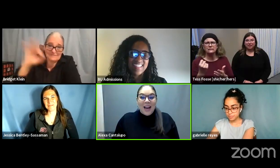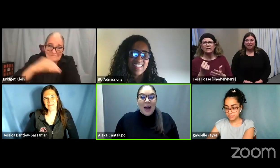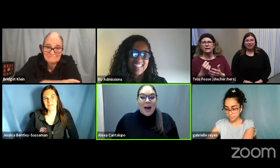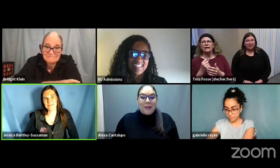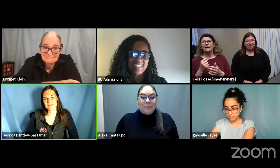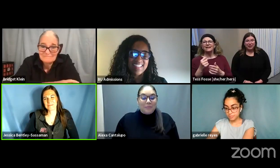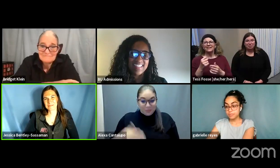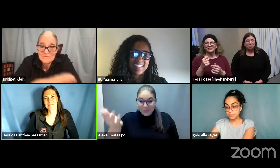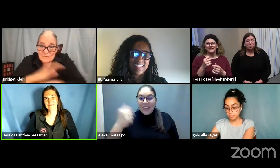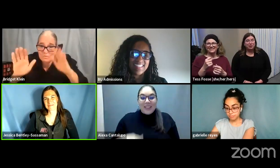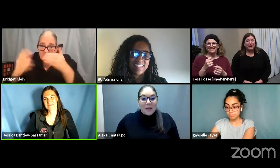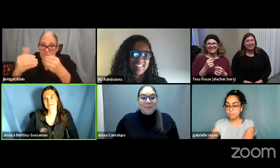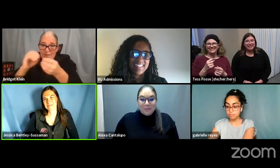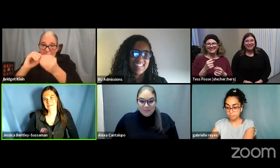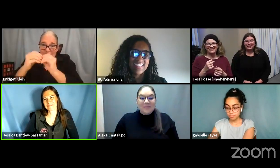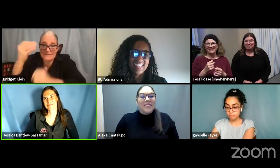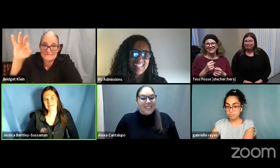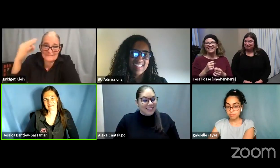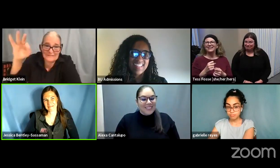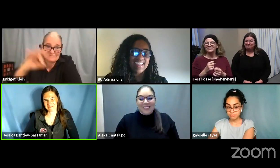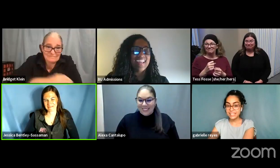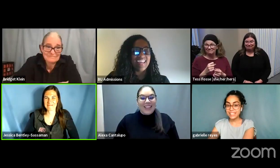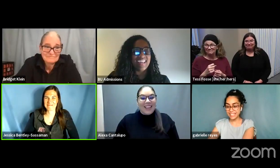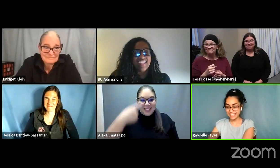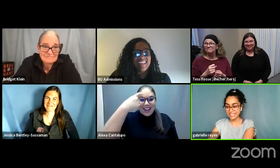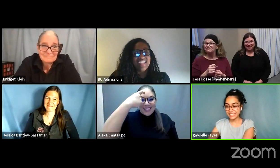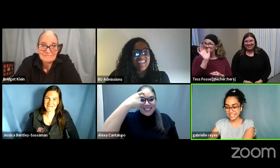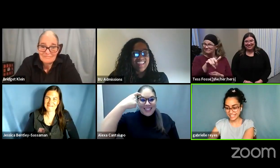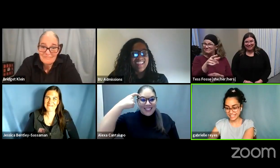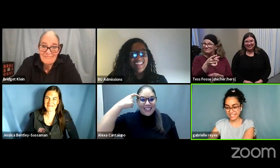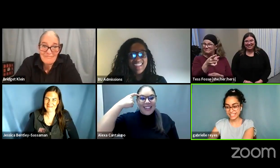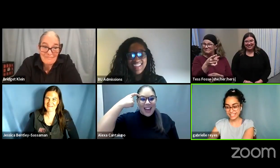campus. Room 19.